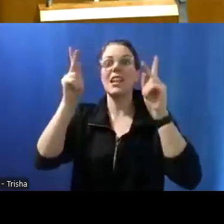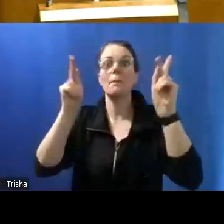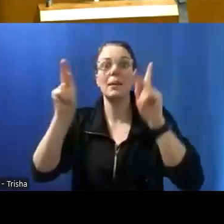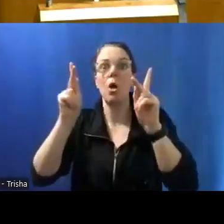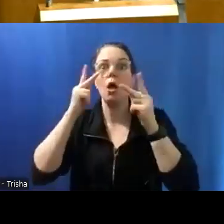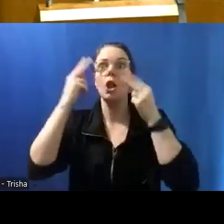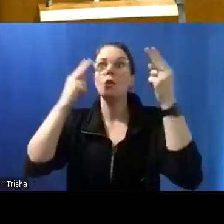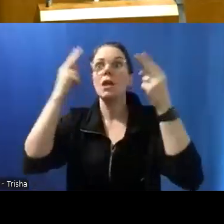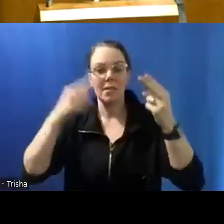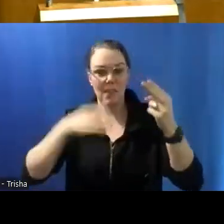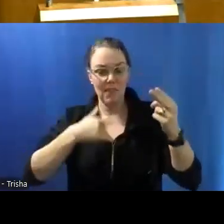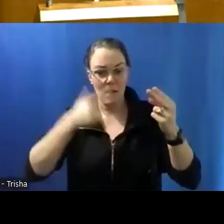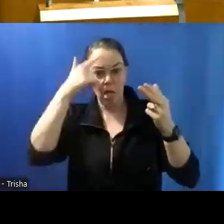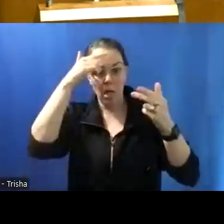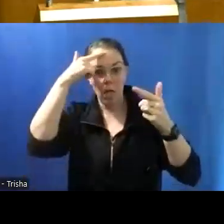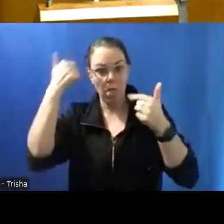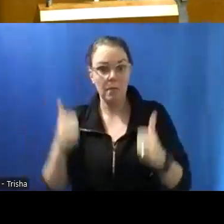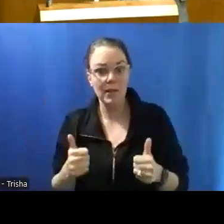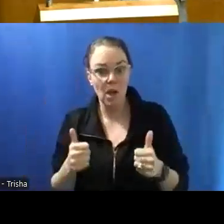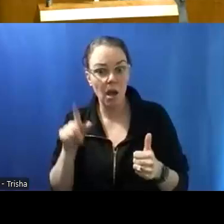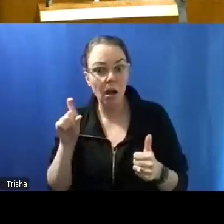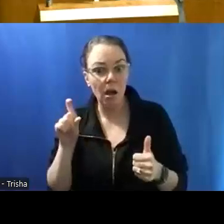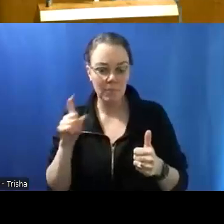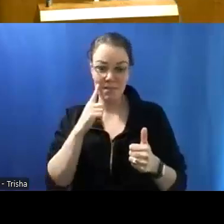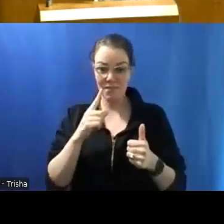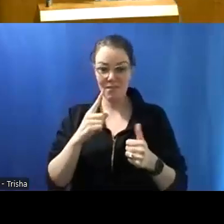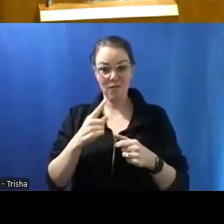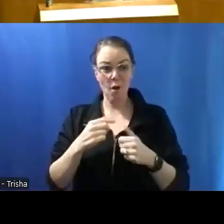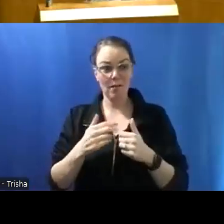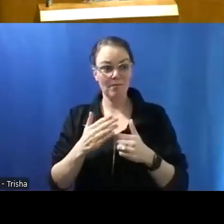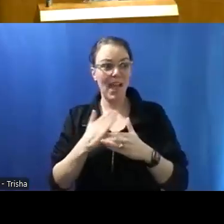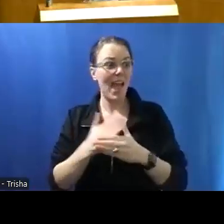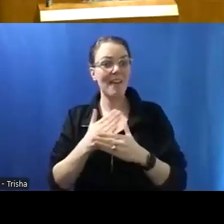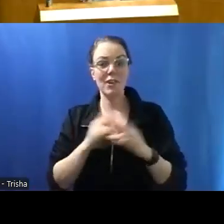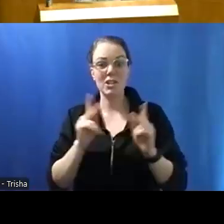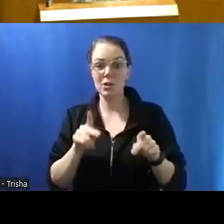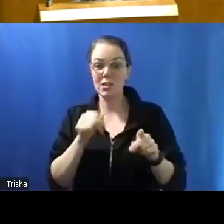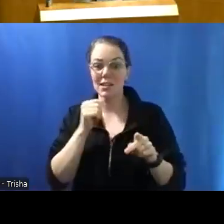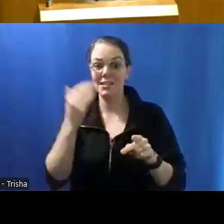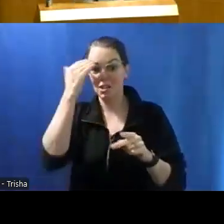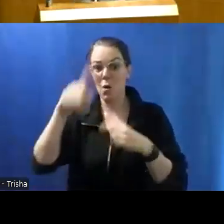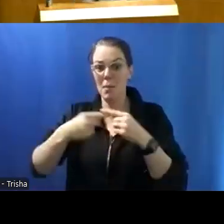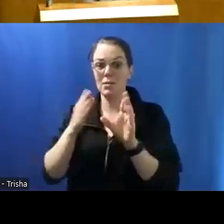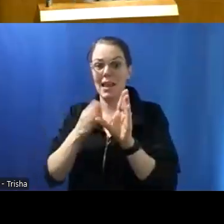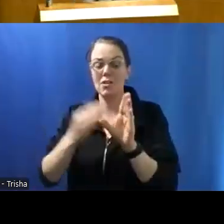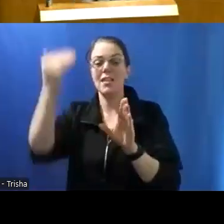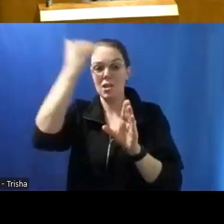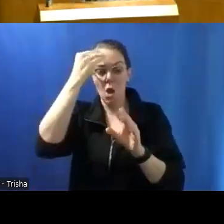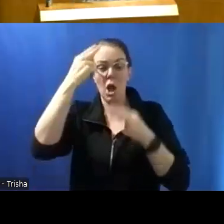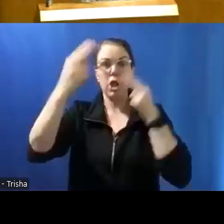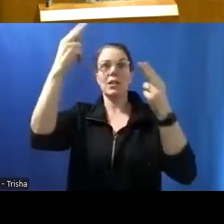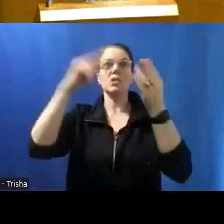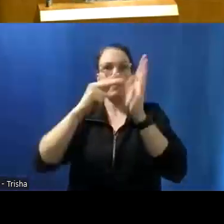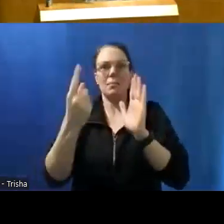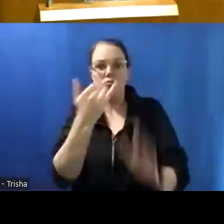becoming demented, which, for the average person who doesn't know that much about psychiatry, they just know something's wrong. And that's